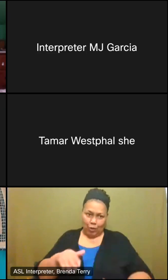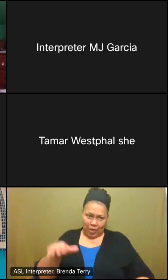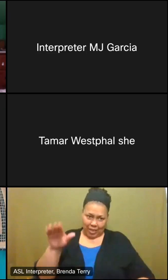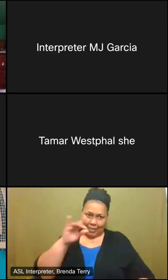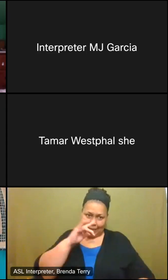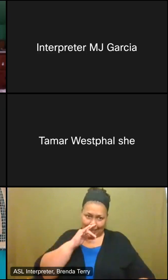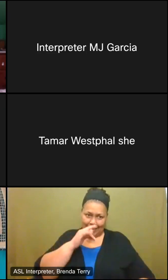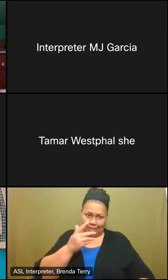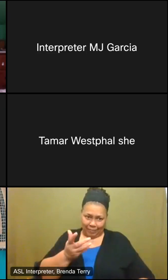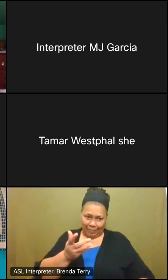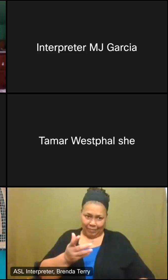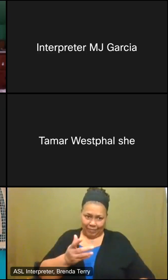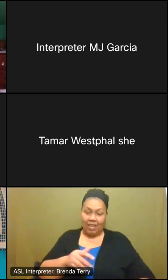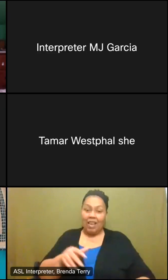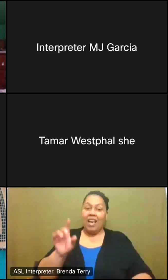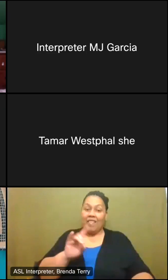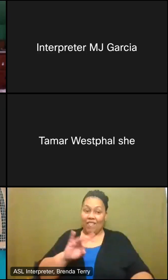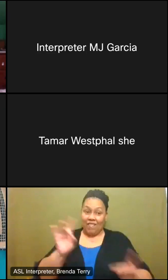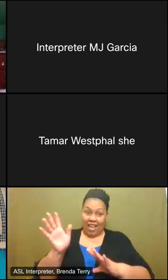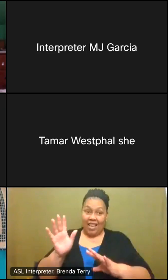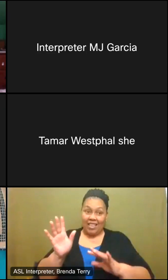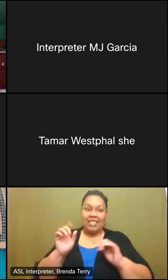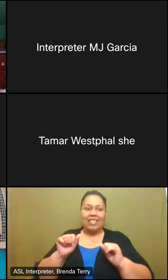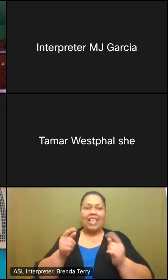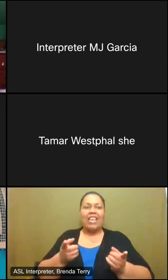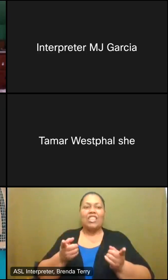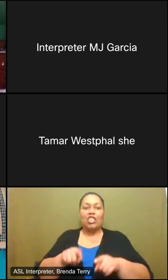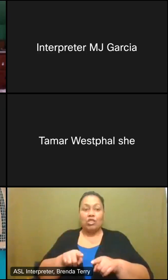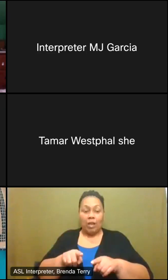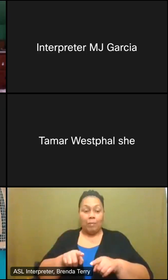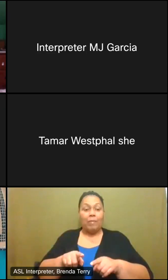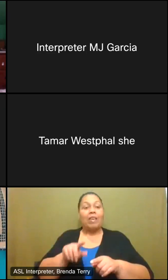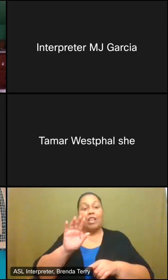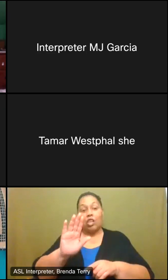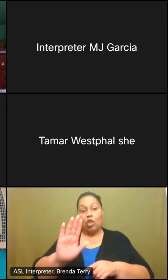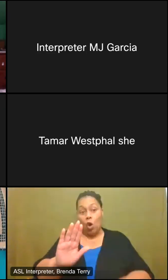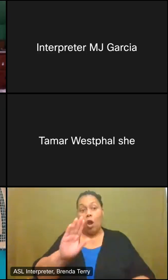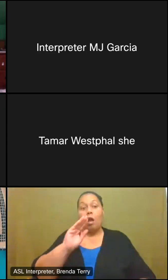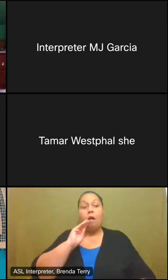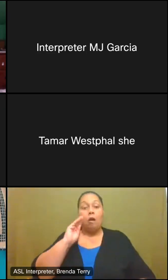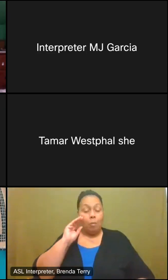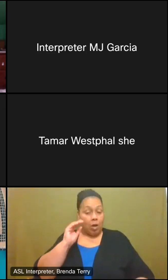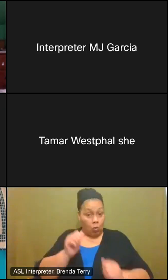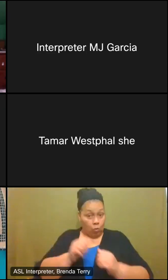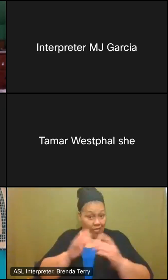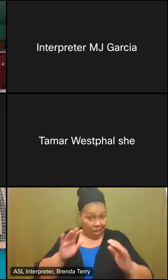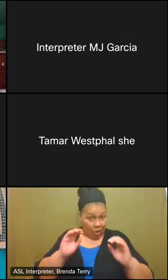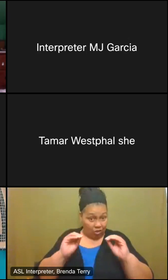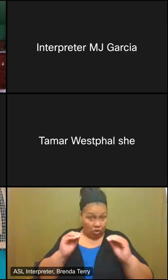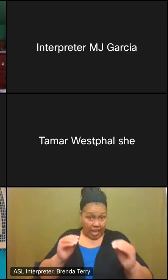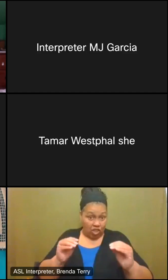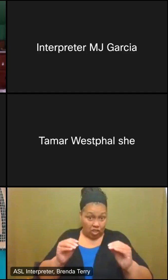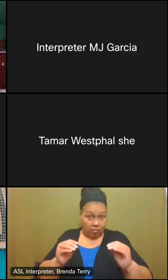And violence, it can start in your own home if you don't have that education and